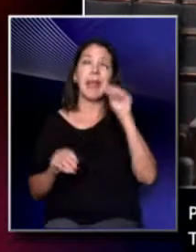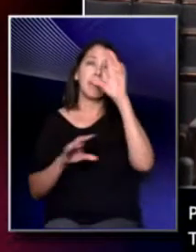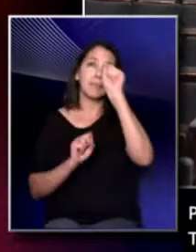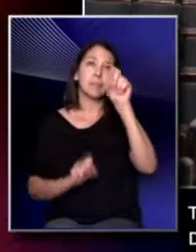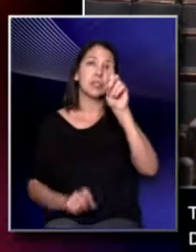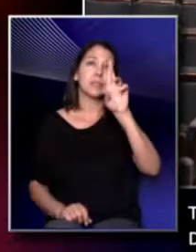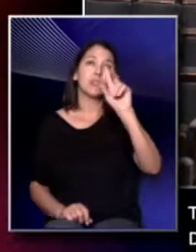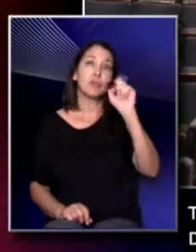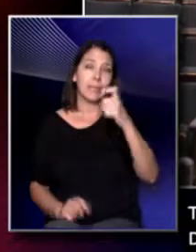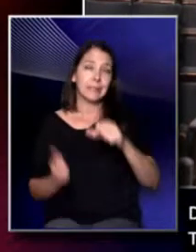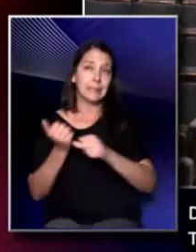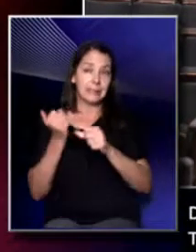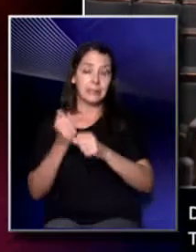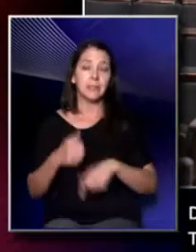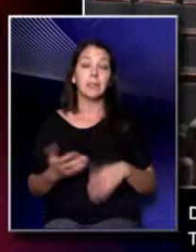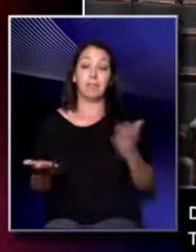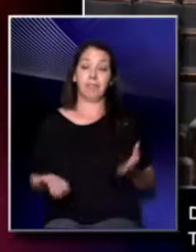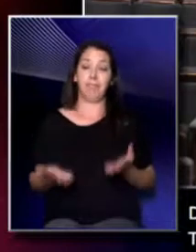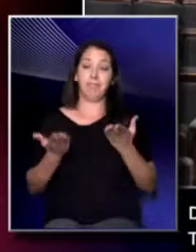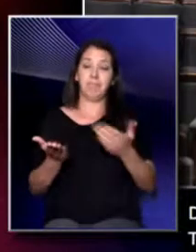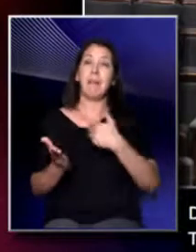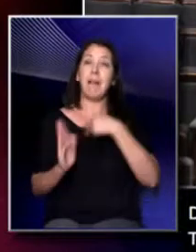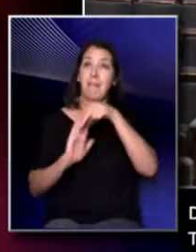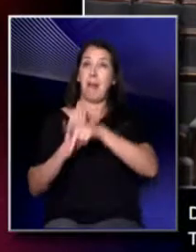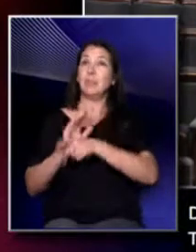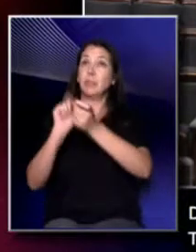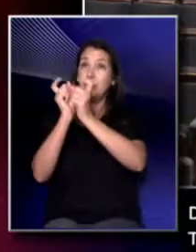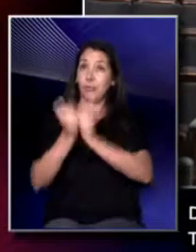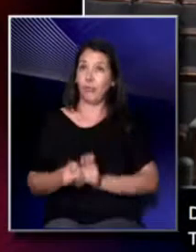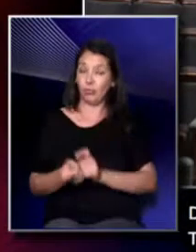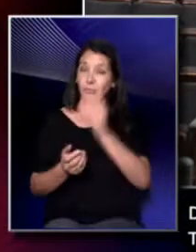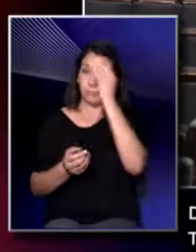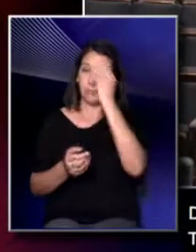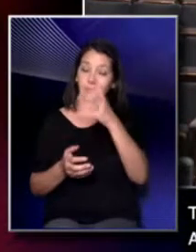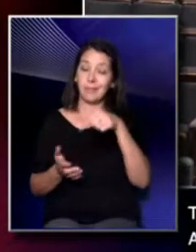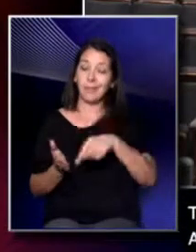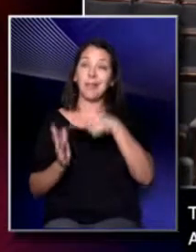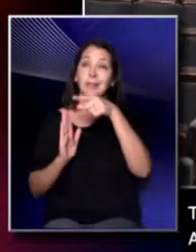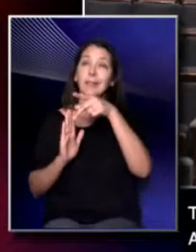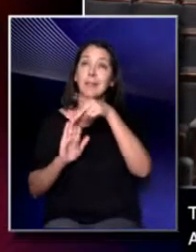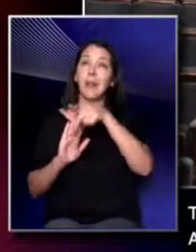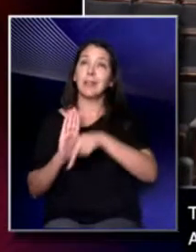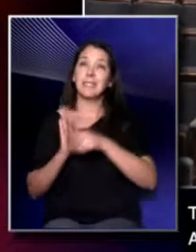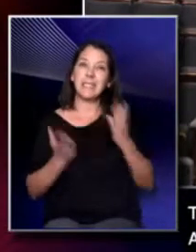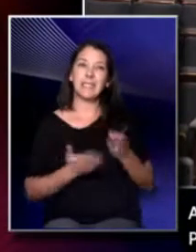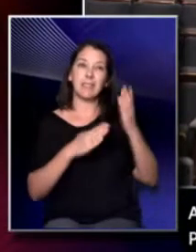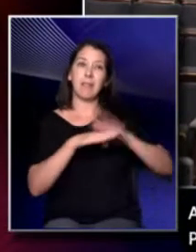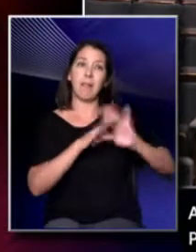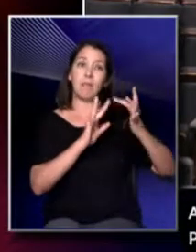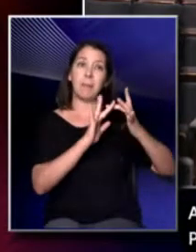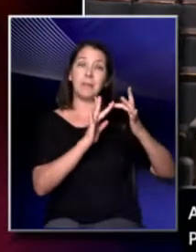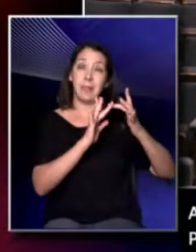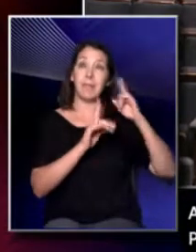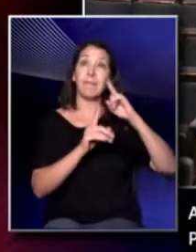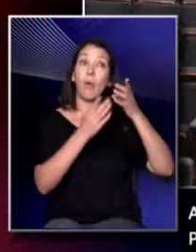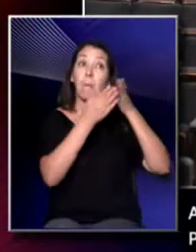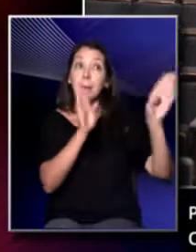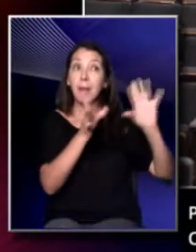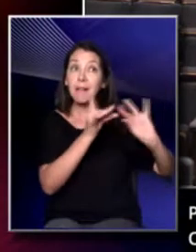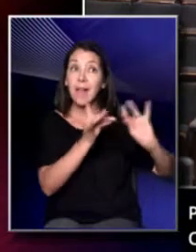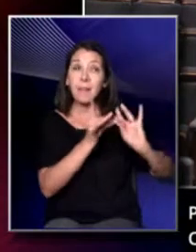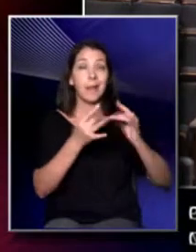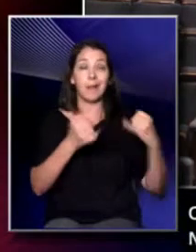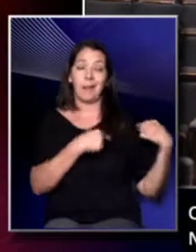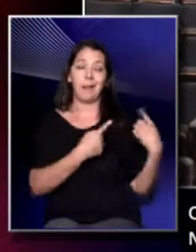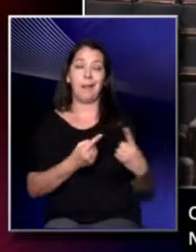policy revisions. I do want to note that the policies were posted to the website for public comment. No public comment was received, and at